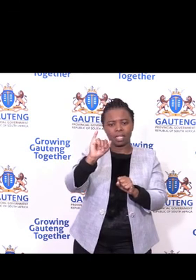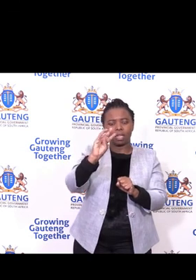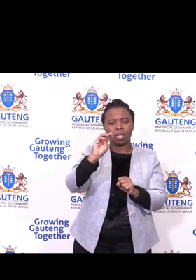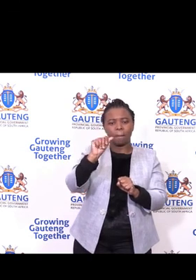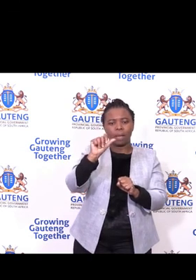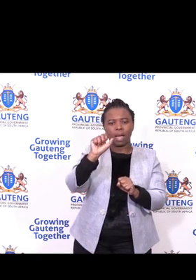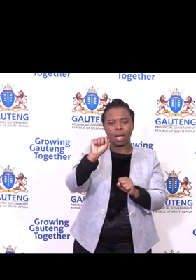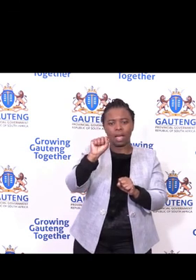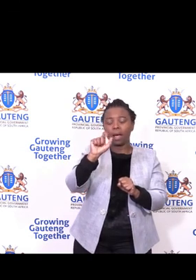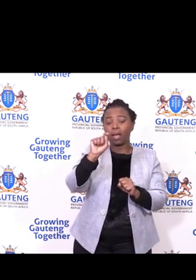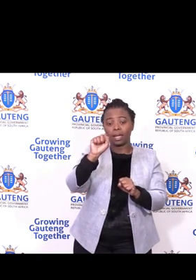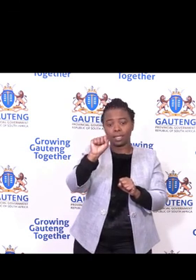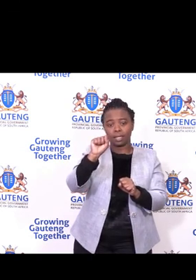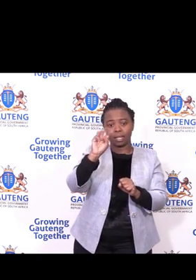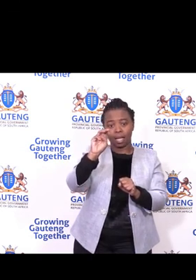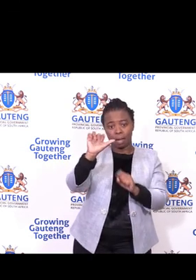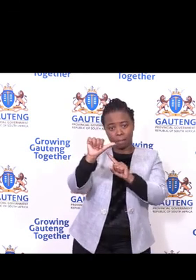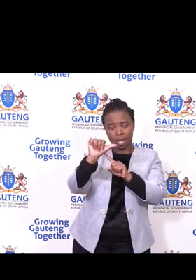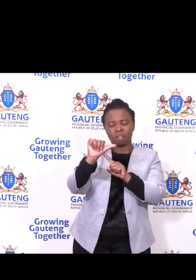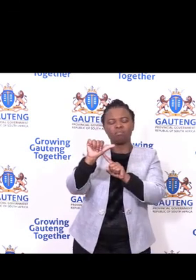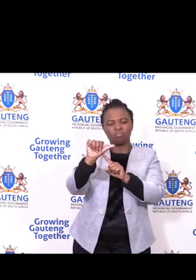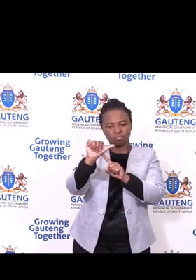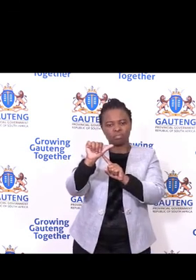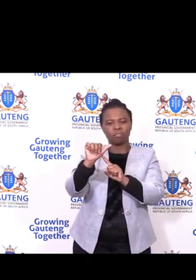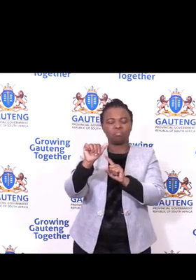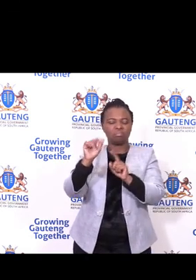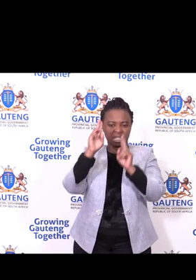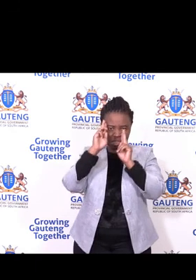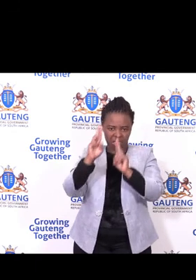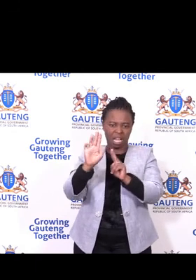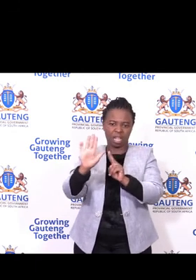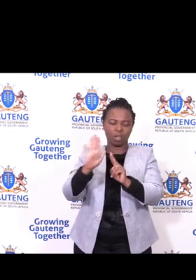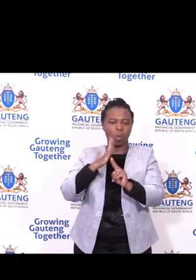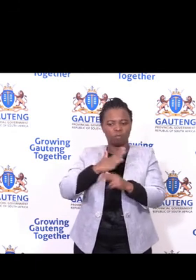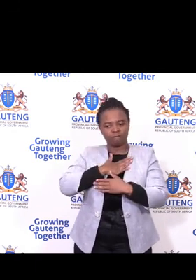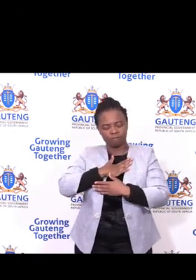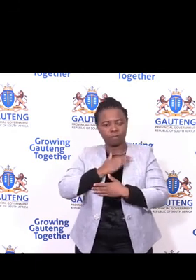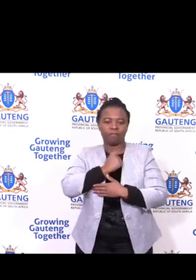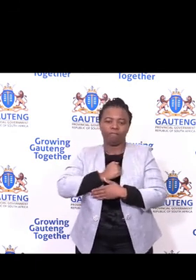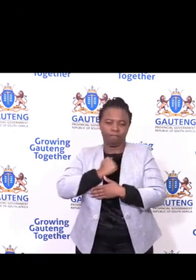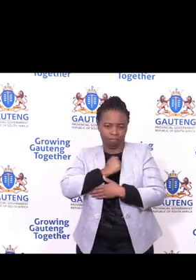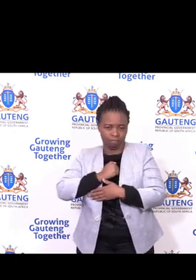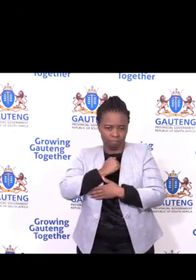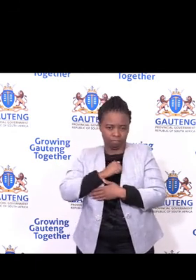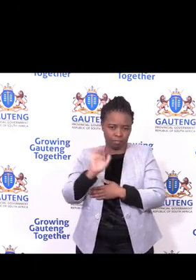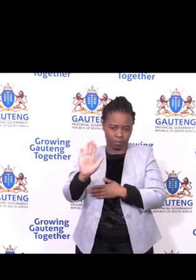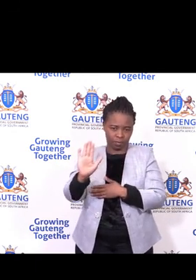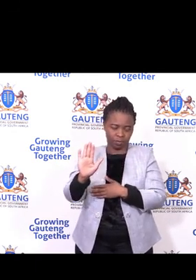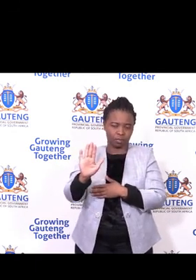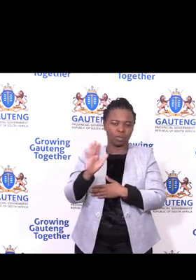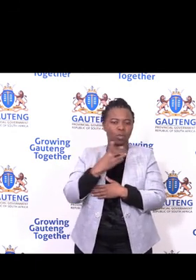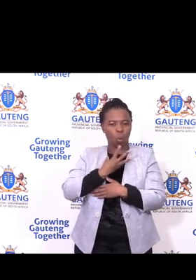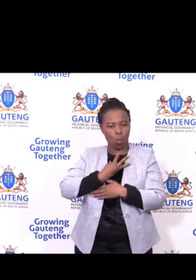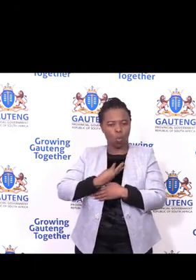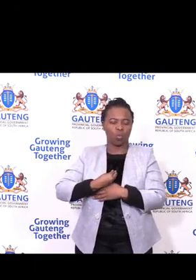life yesterday. And we want to also express our condolences in that regard, and we just wish him to rest